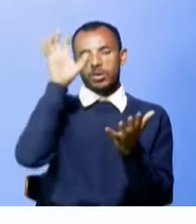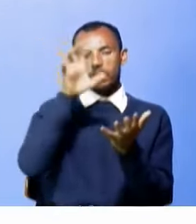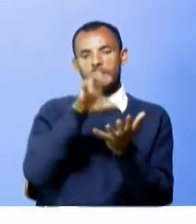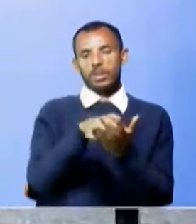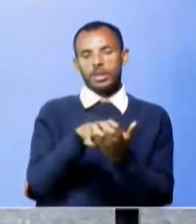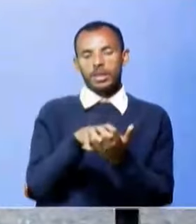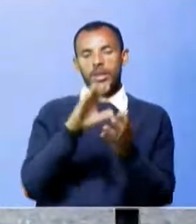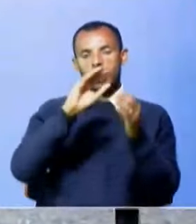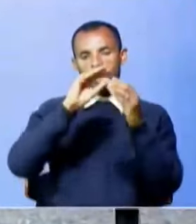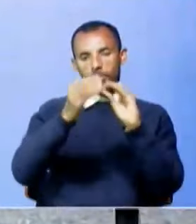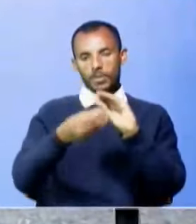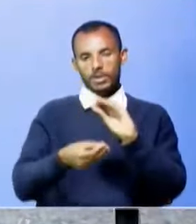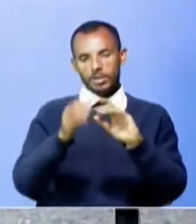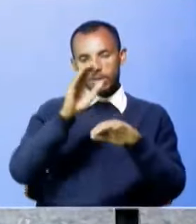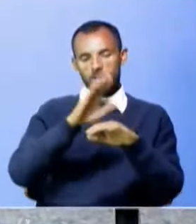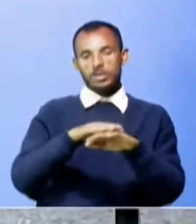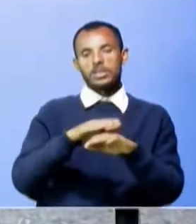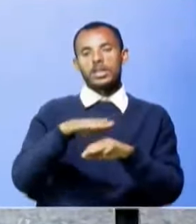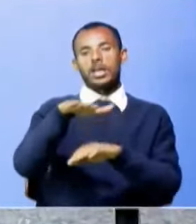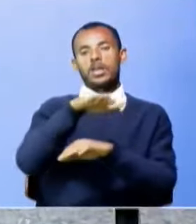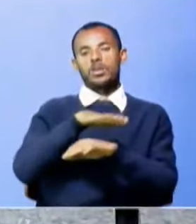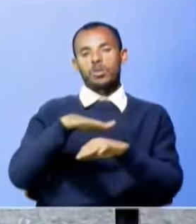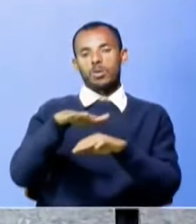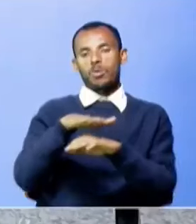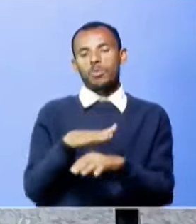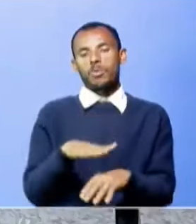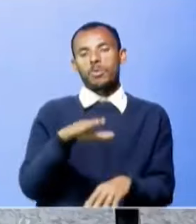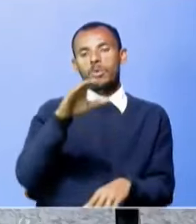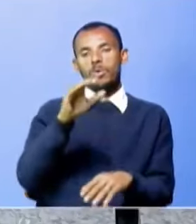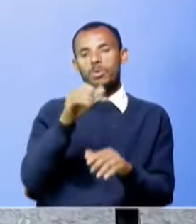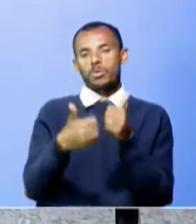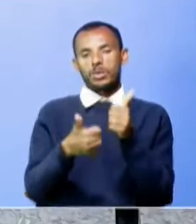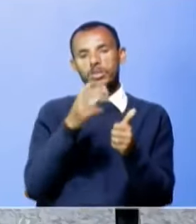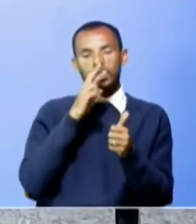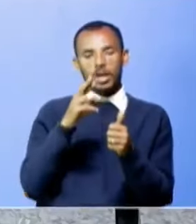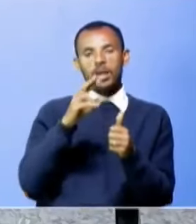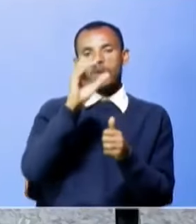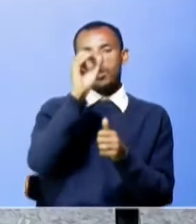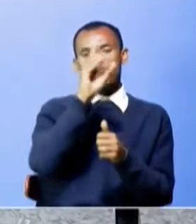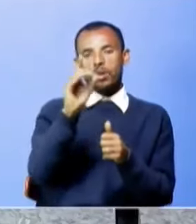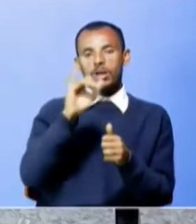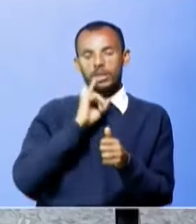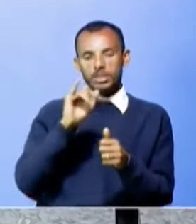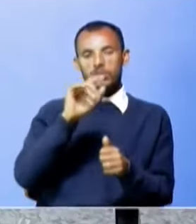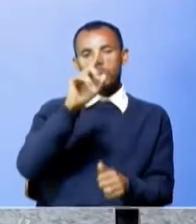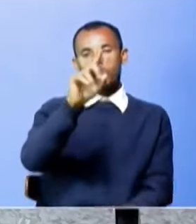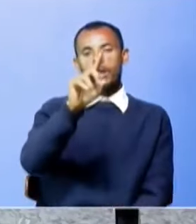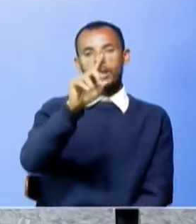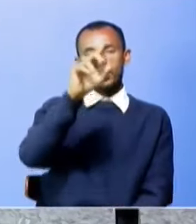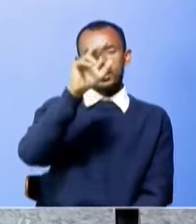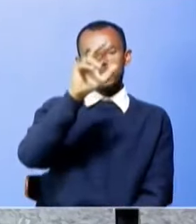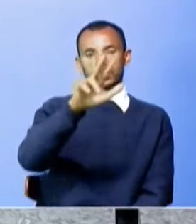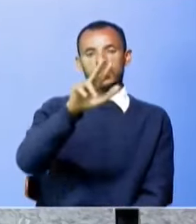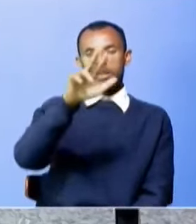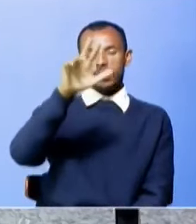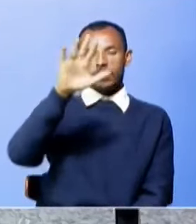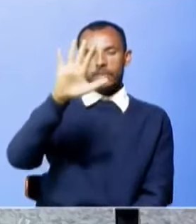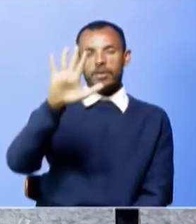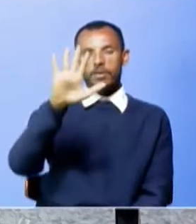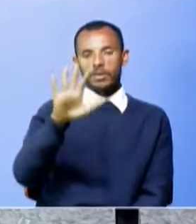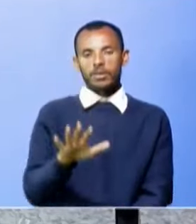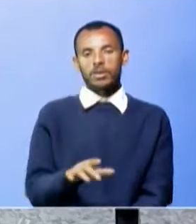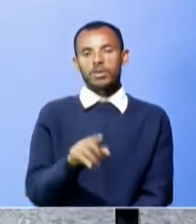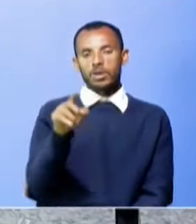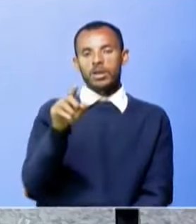containing numbers on the top which are odd is 1, 3, 5. Okay,